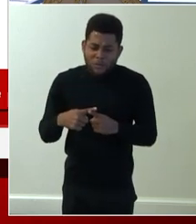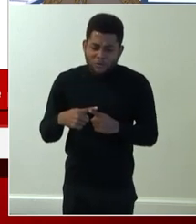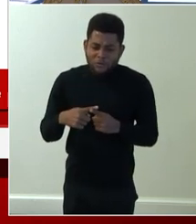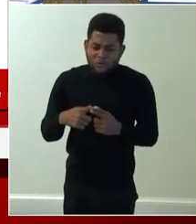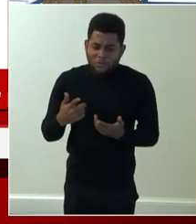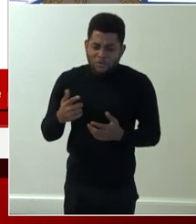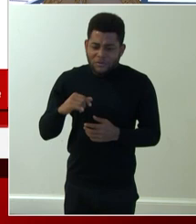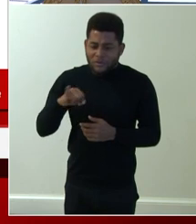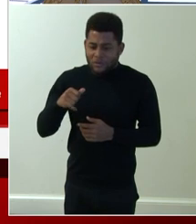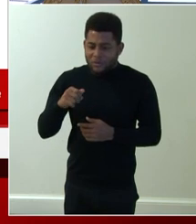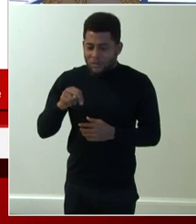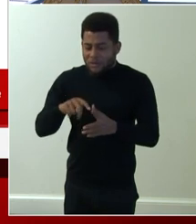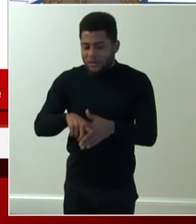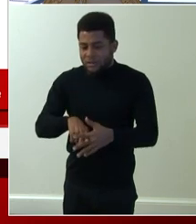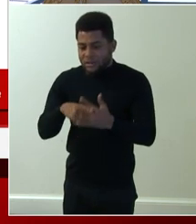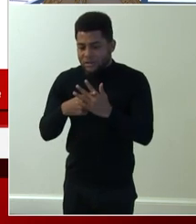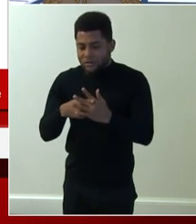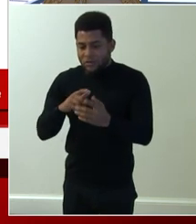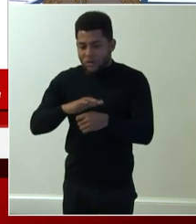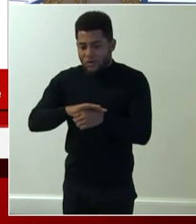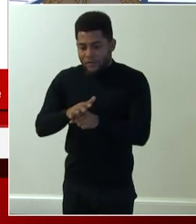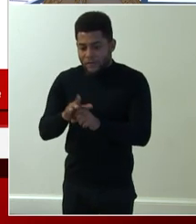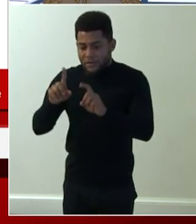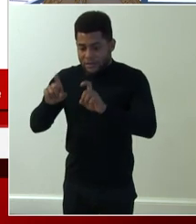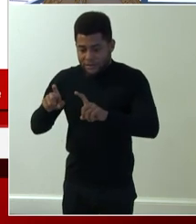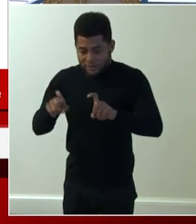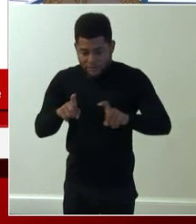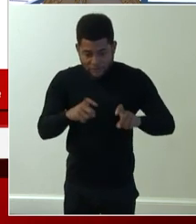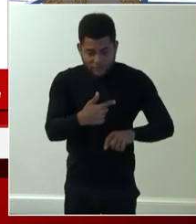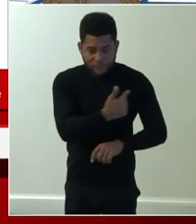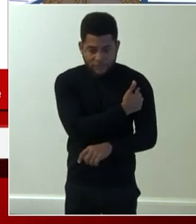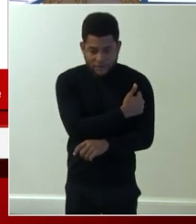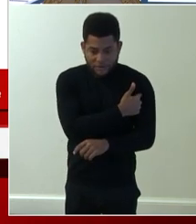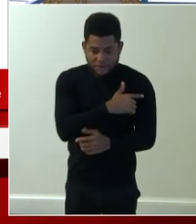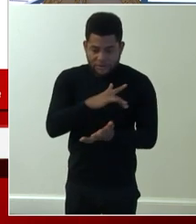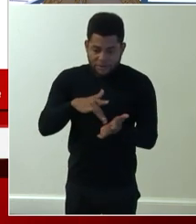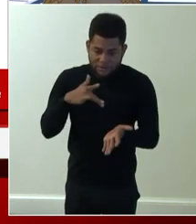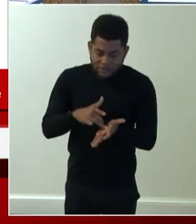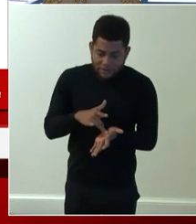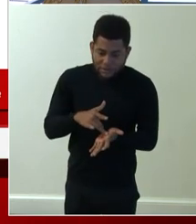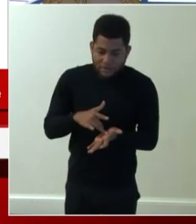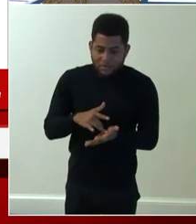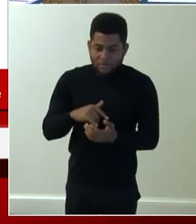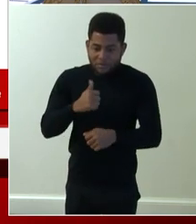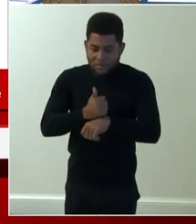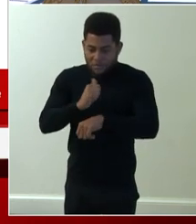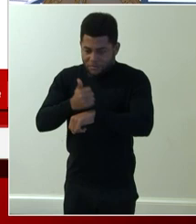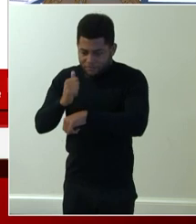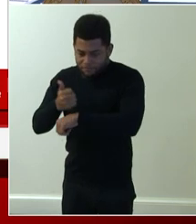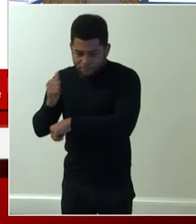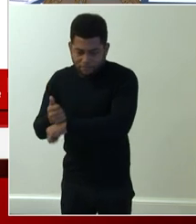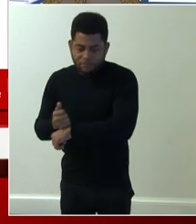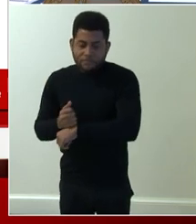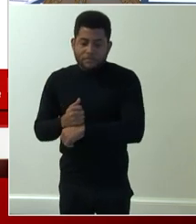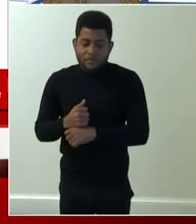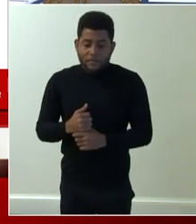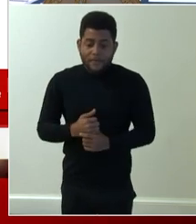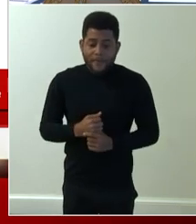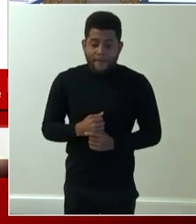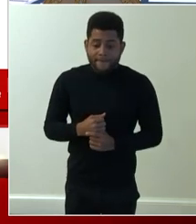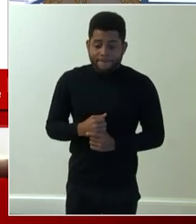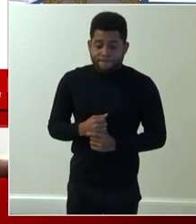January launch of COVID-19 testing and vaccination centers. Our public education officials will